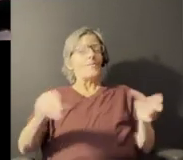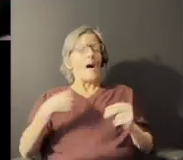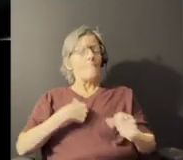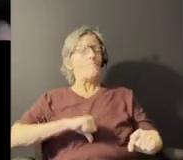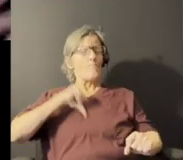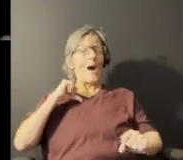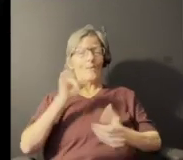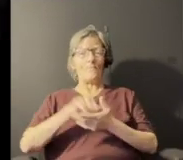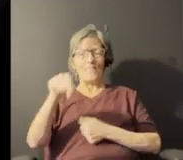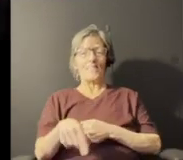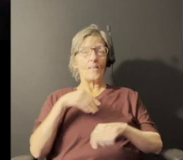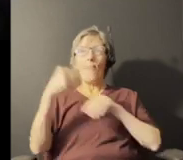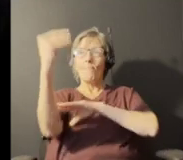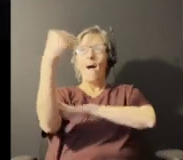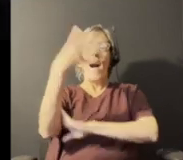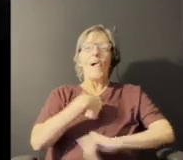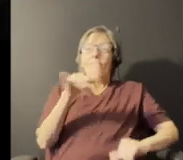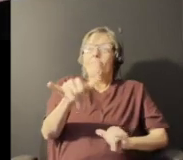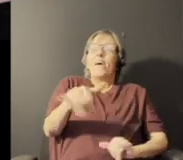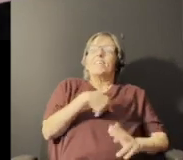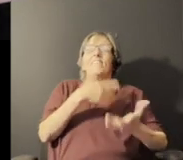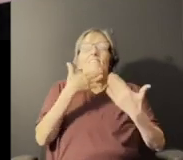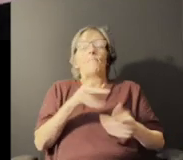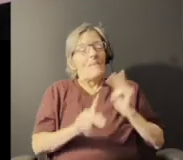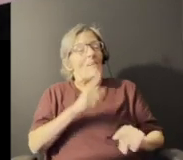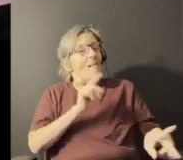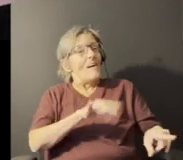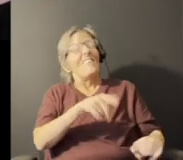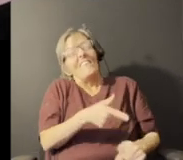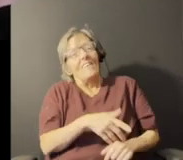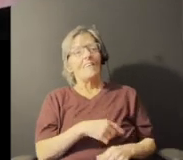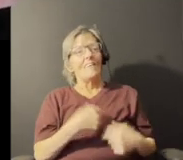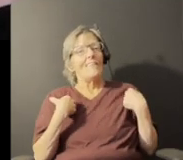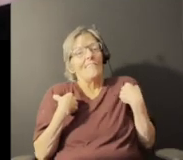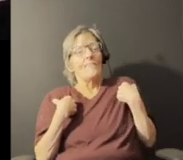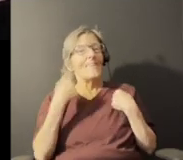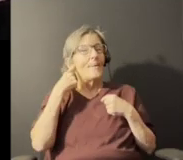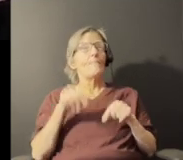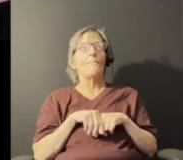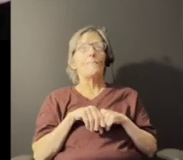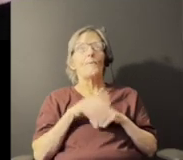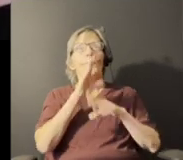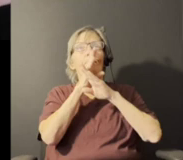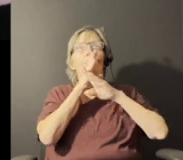so proud of my lighting on that or whatever. And then people are like, meh. Crickets.